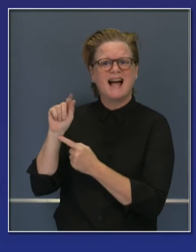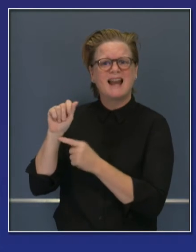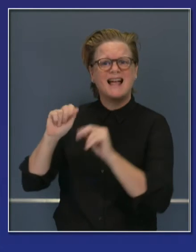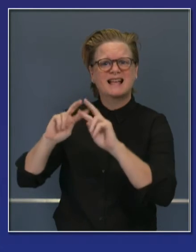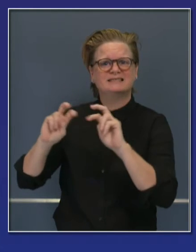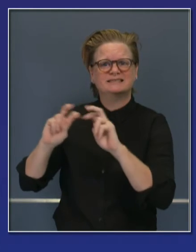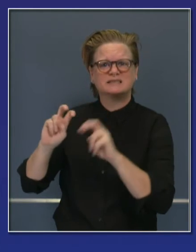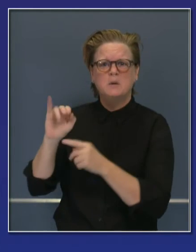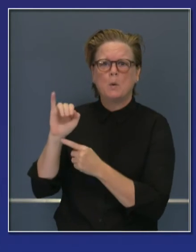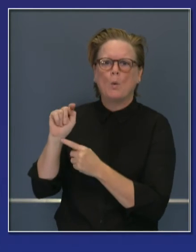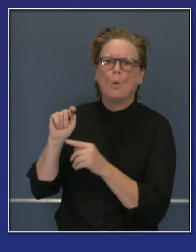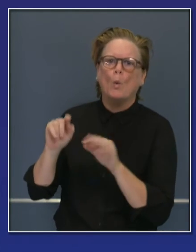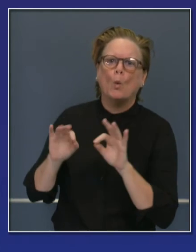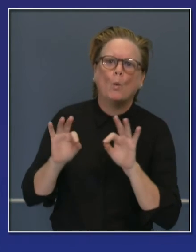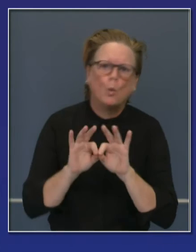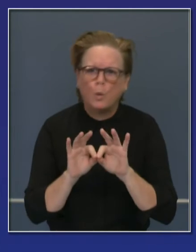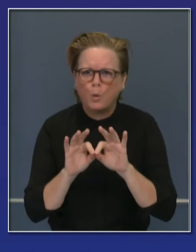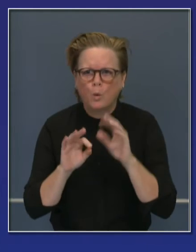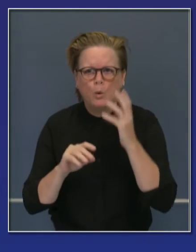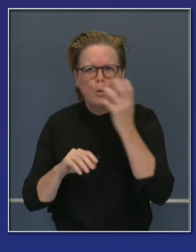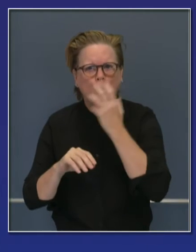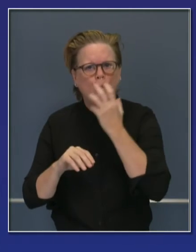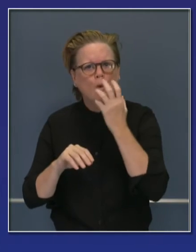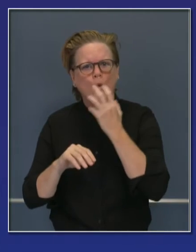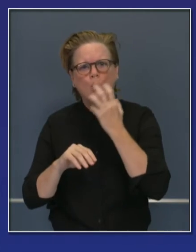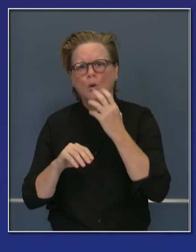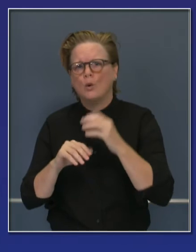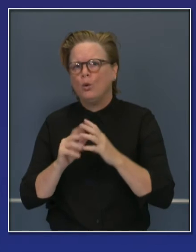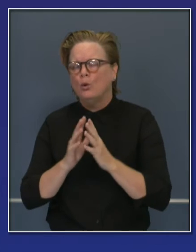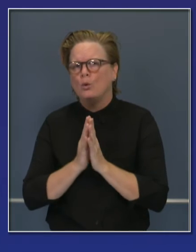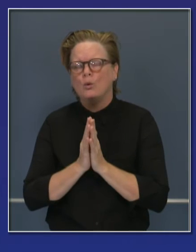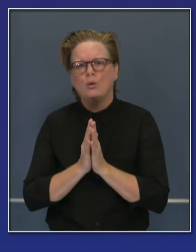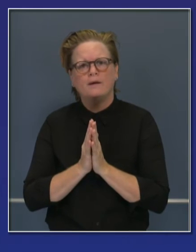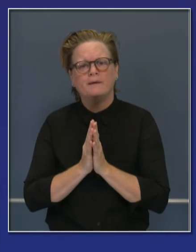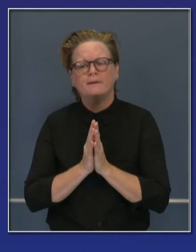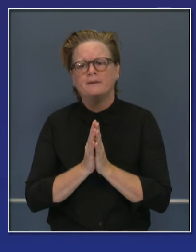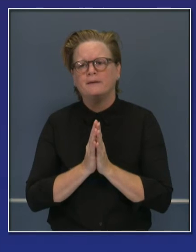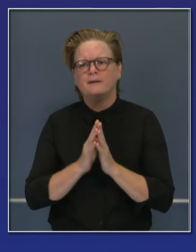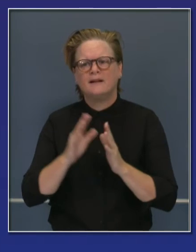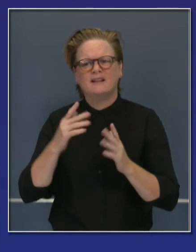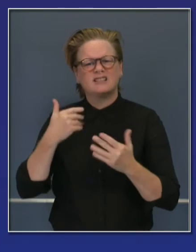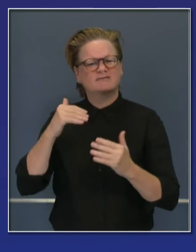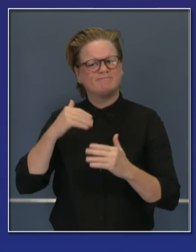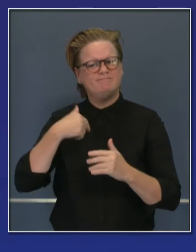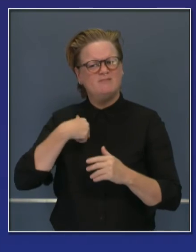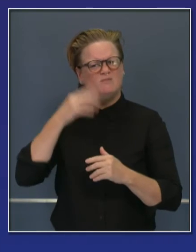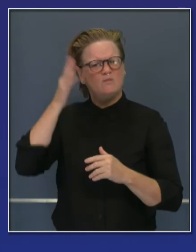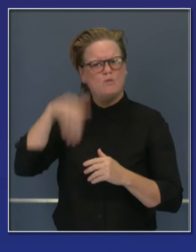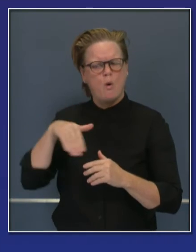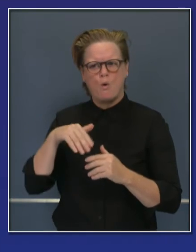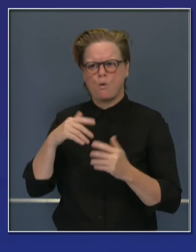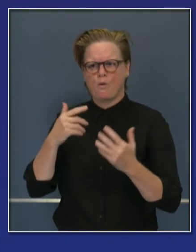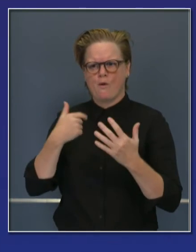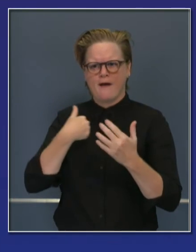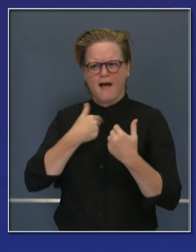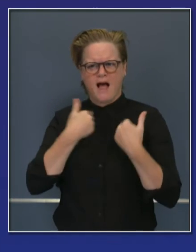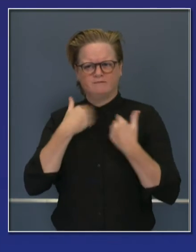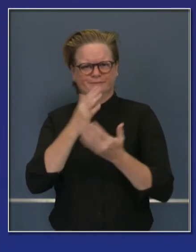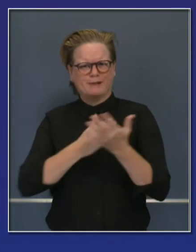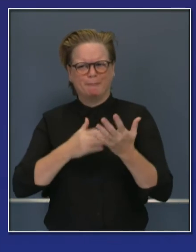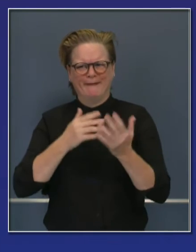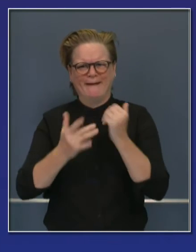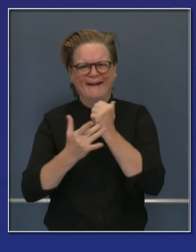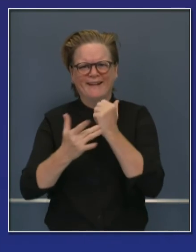Galley, because I think it's important, because it's always been a stubborn point of concern as it relates to anything we do at scale and our ability